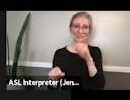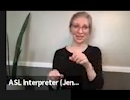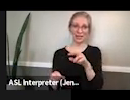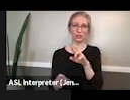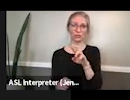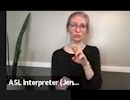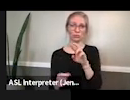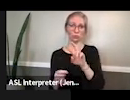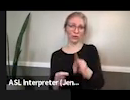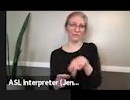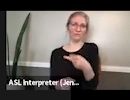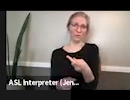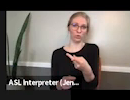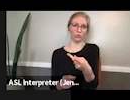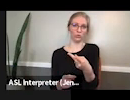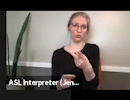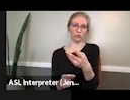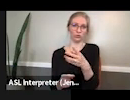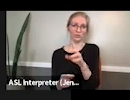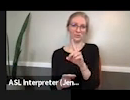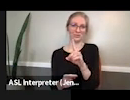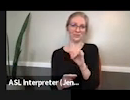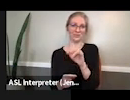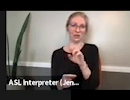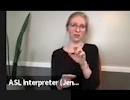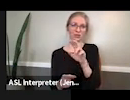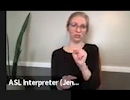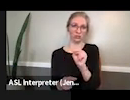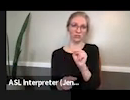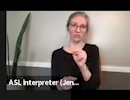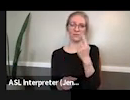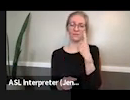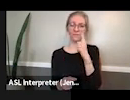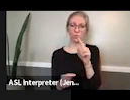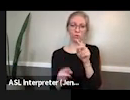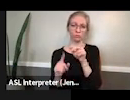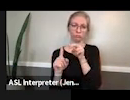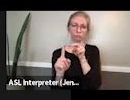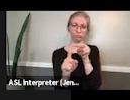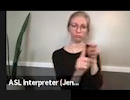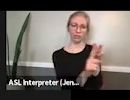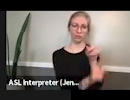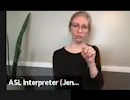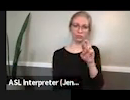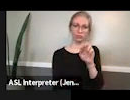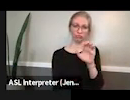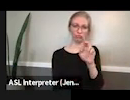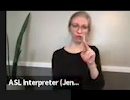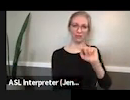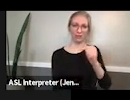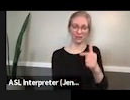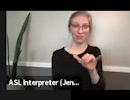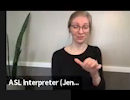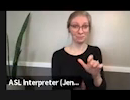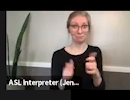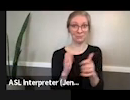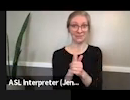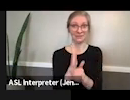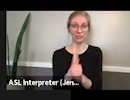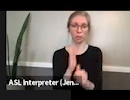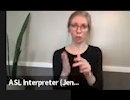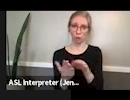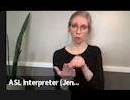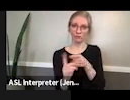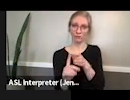a huge, huge skill for learning from the environment. at this